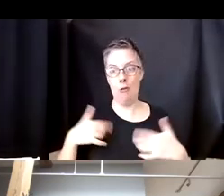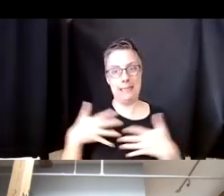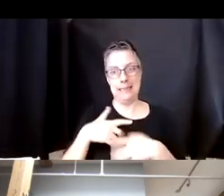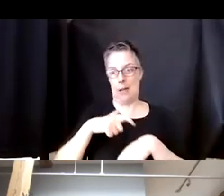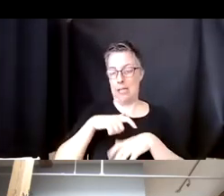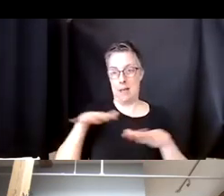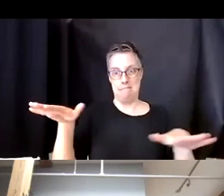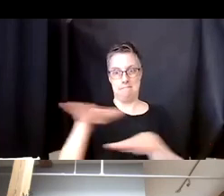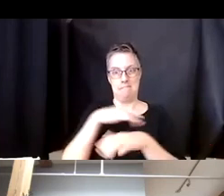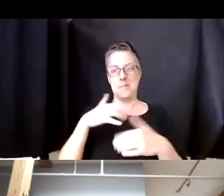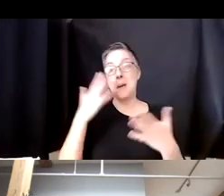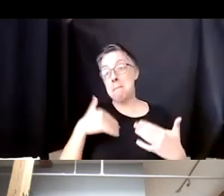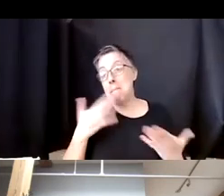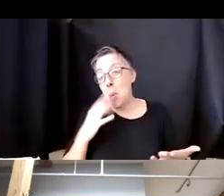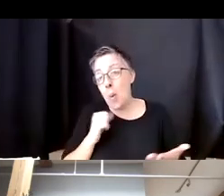so you might as well change.